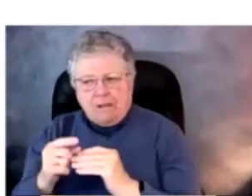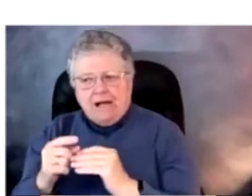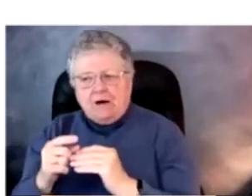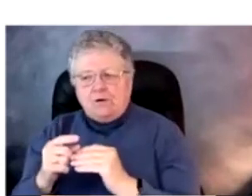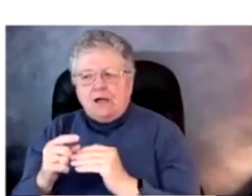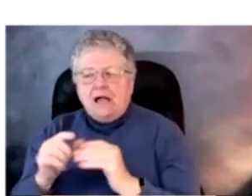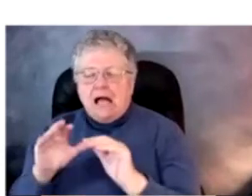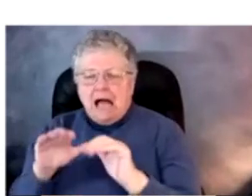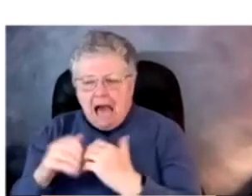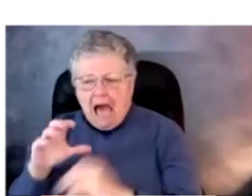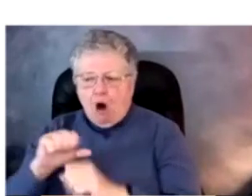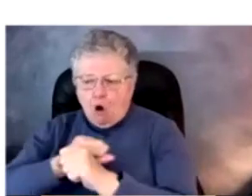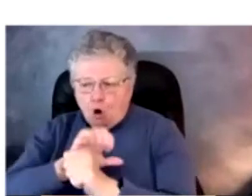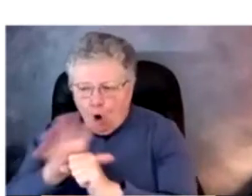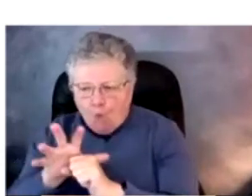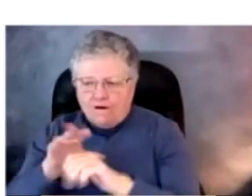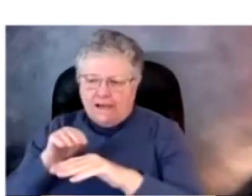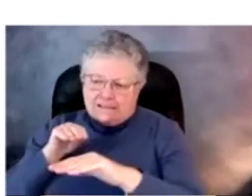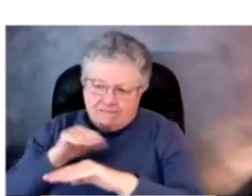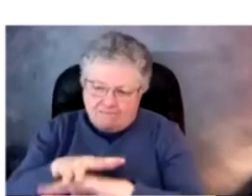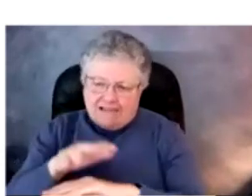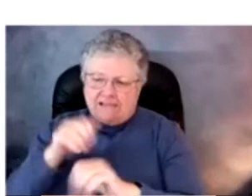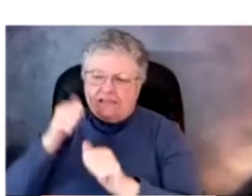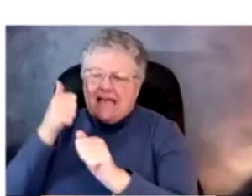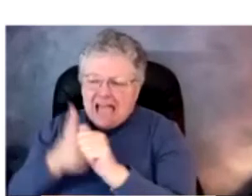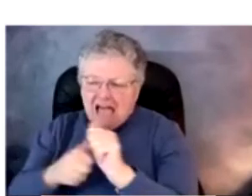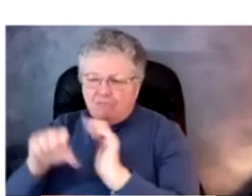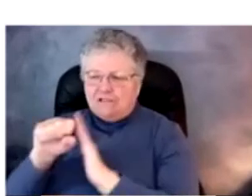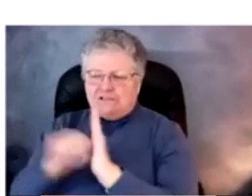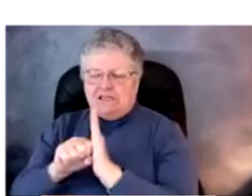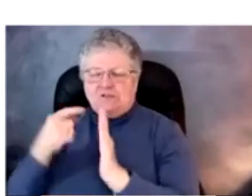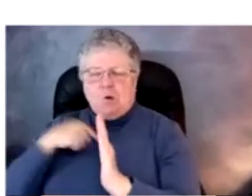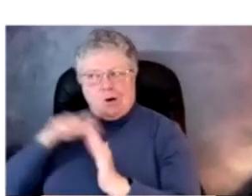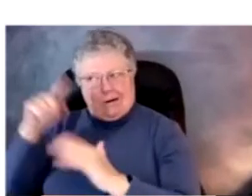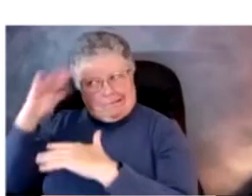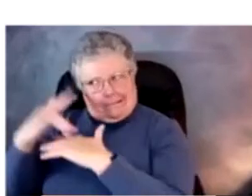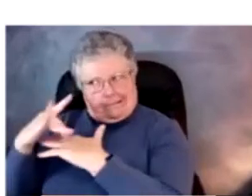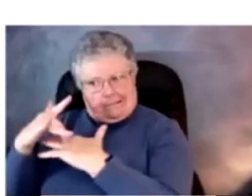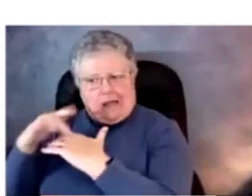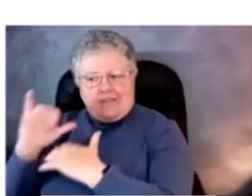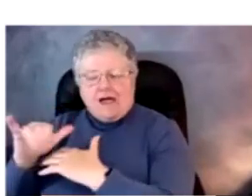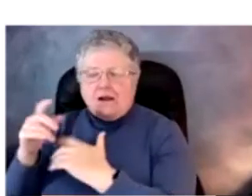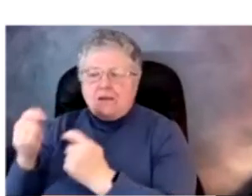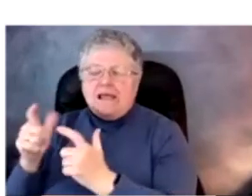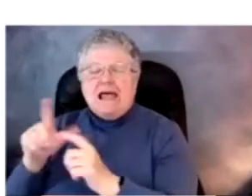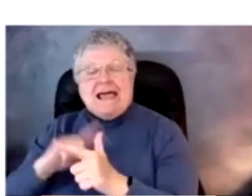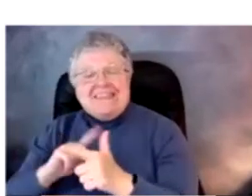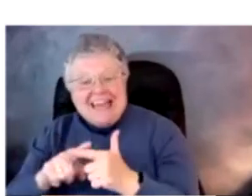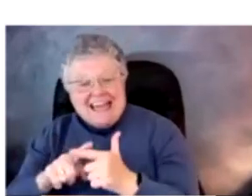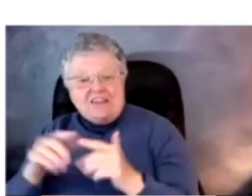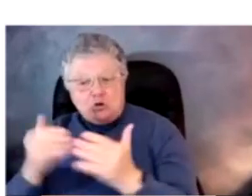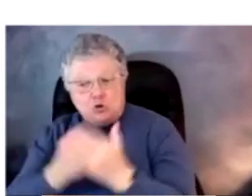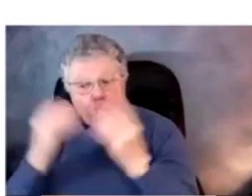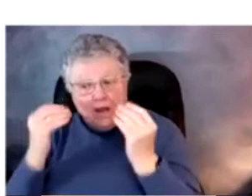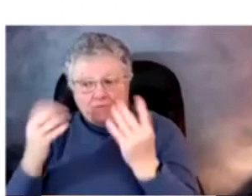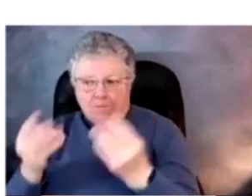had on it. And so that's kind of been on our minds. And then, yeah, new stuff keeps coming out about